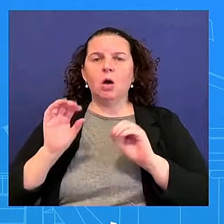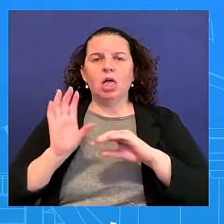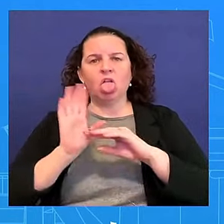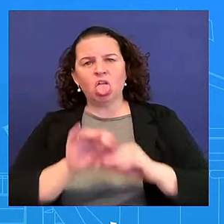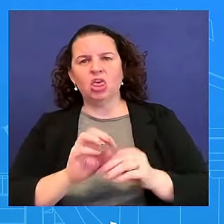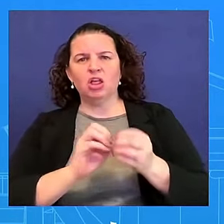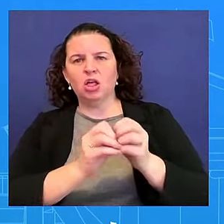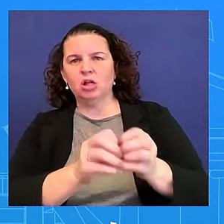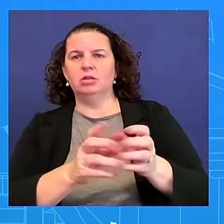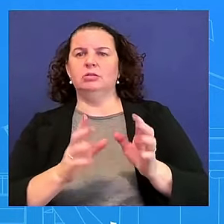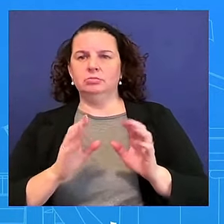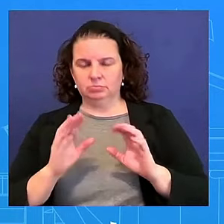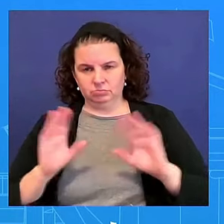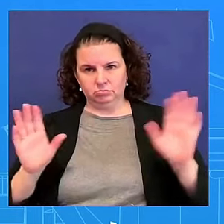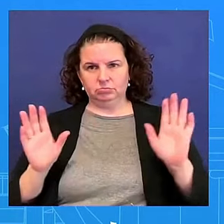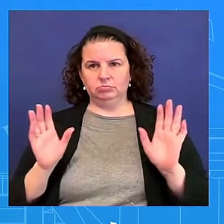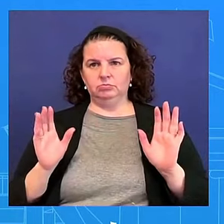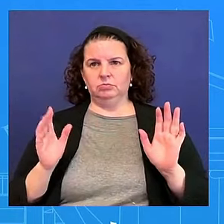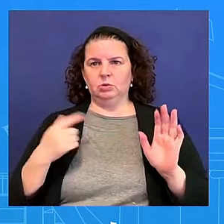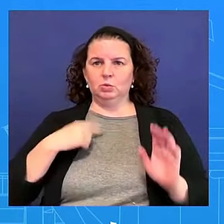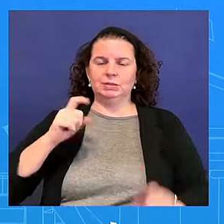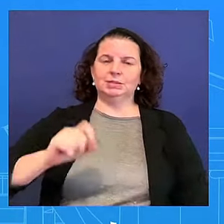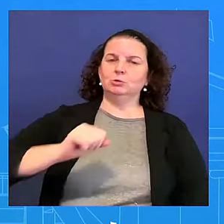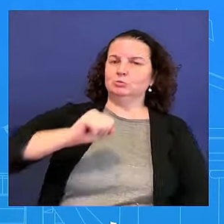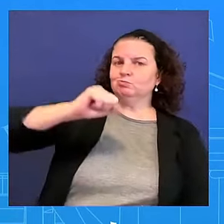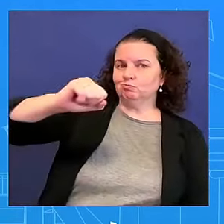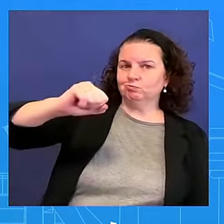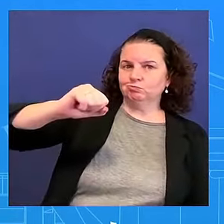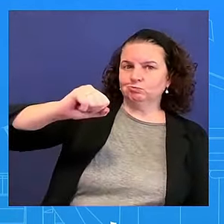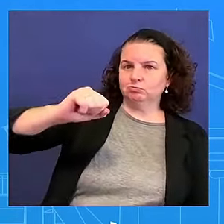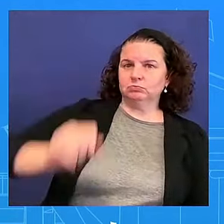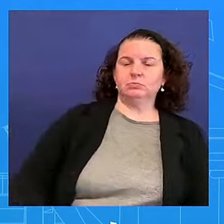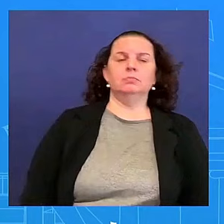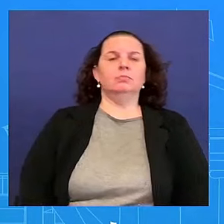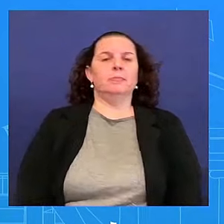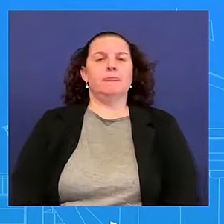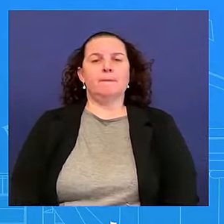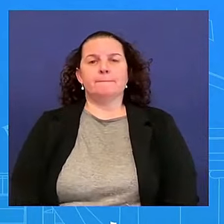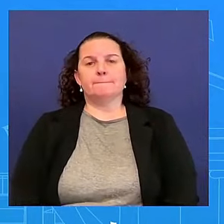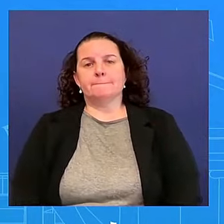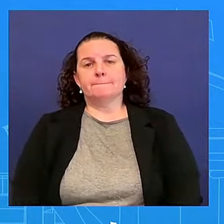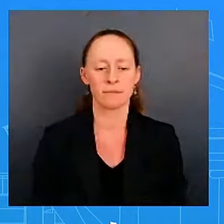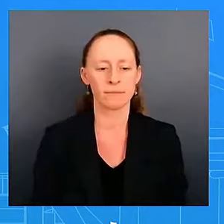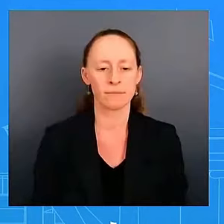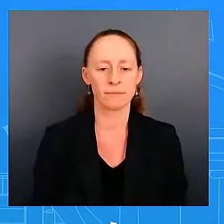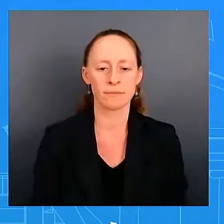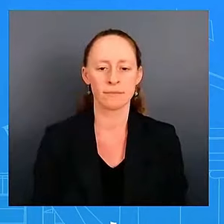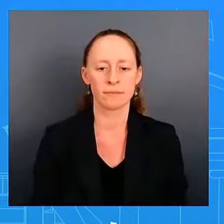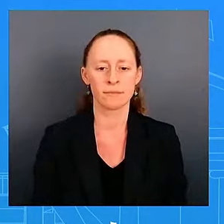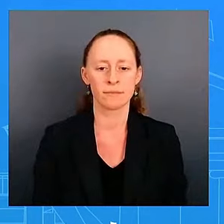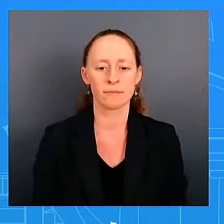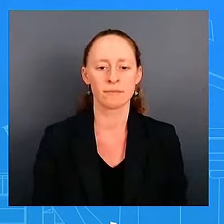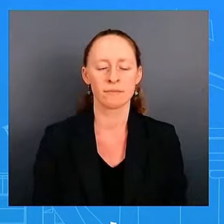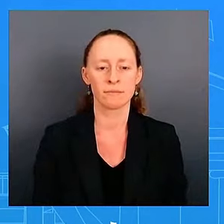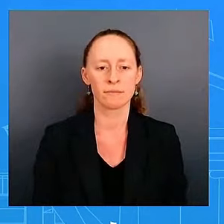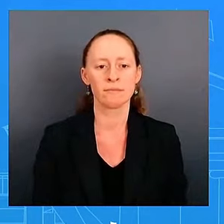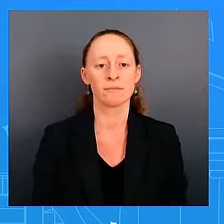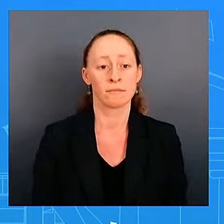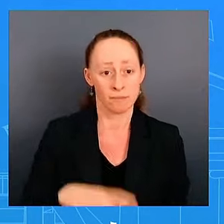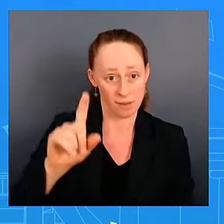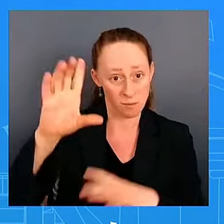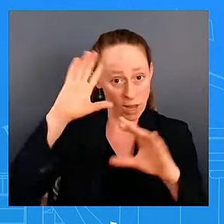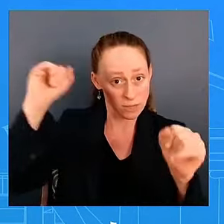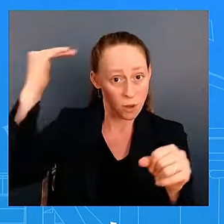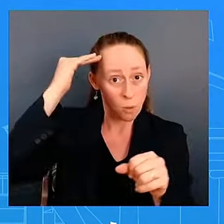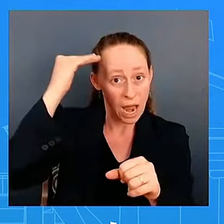it will not be tolerated. And the president's been read into all this? He's been no briefed. Problem with it being shared publicly? He's been briefed, he's been read in, he is